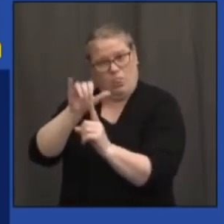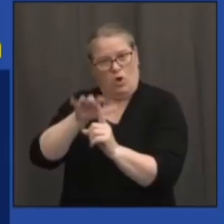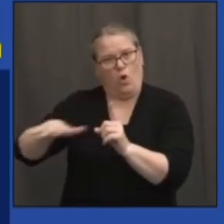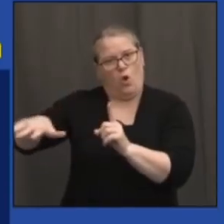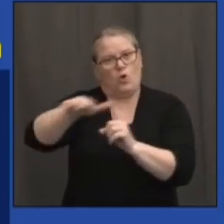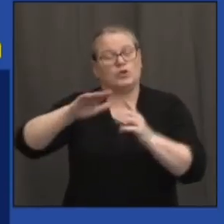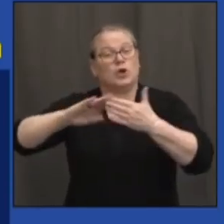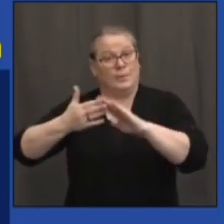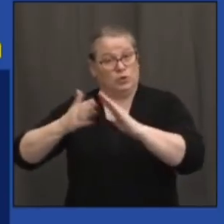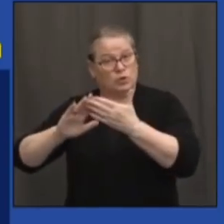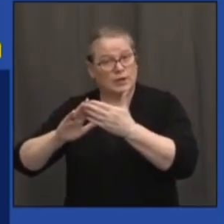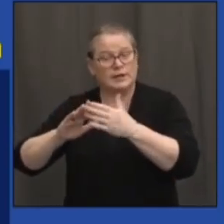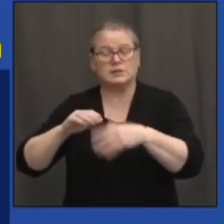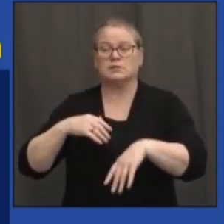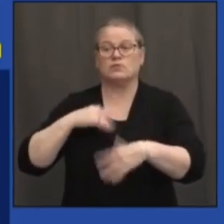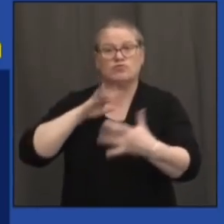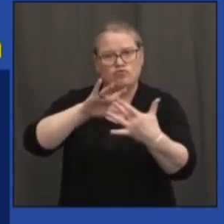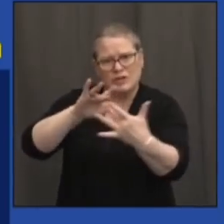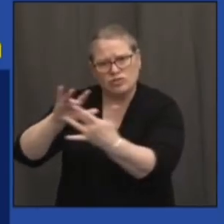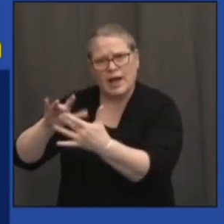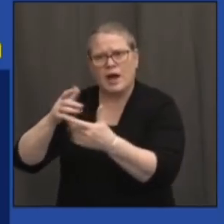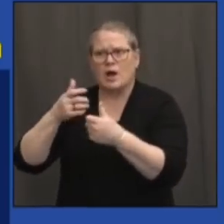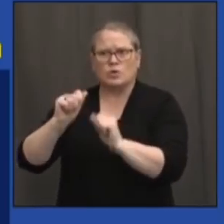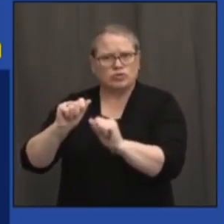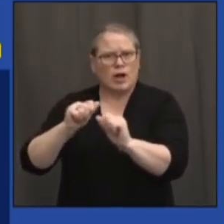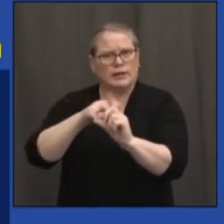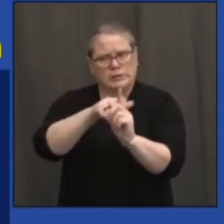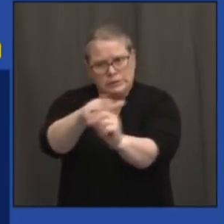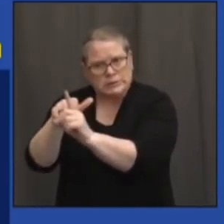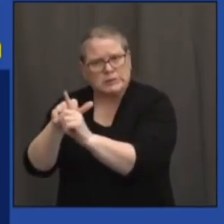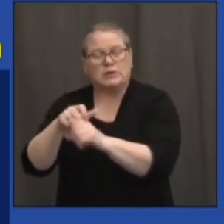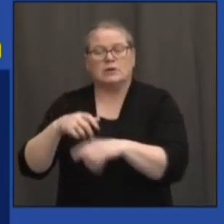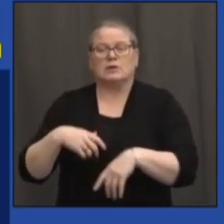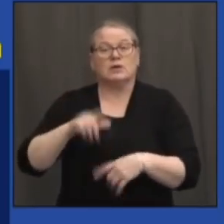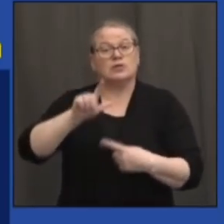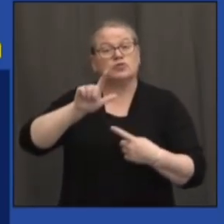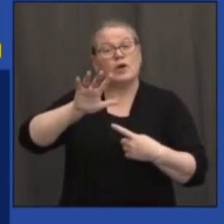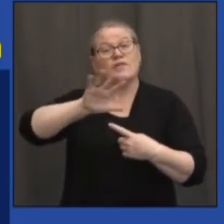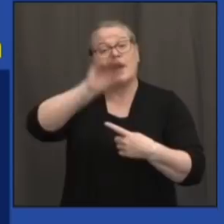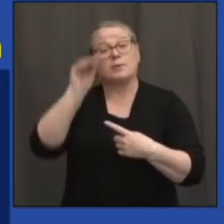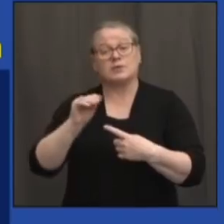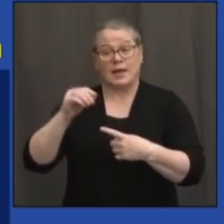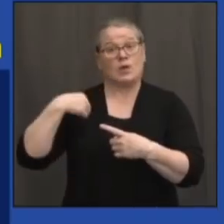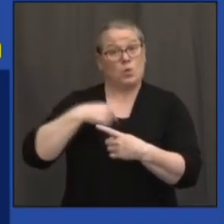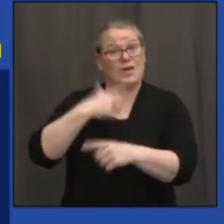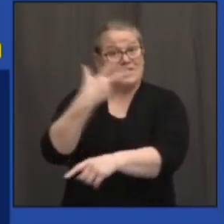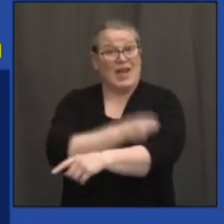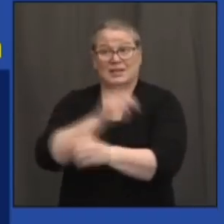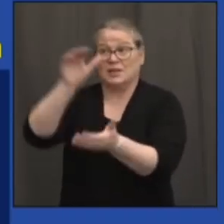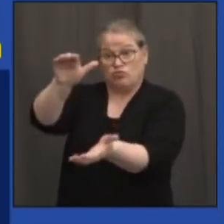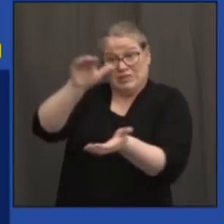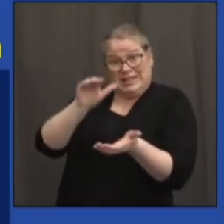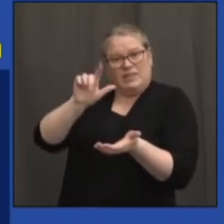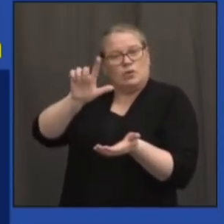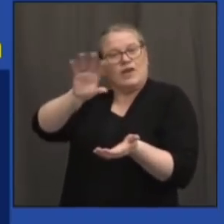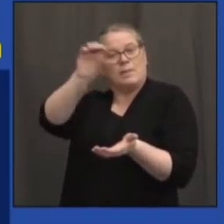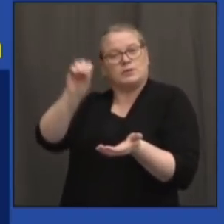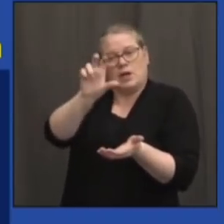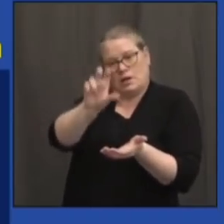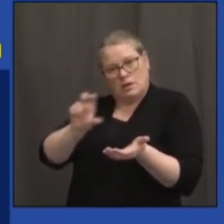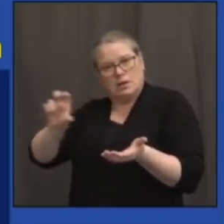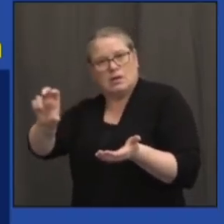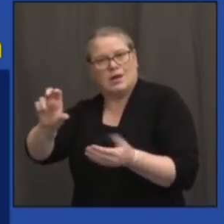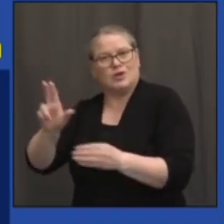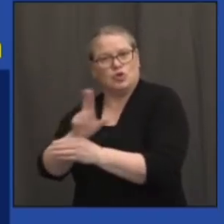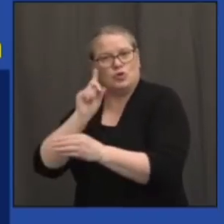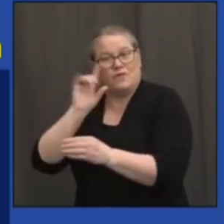to those communities. We're going to allocate 25% of the vaccine to those communities to make sure they get vaccinated, even if we have to